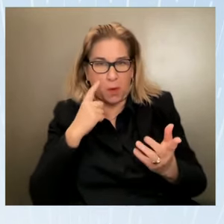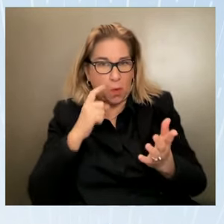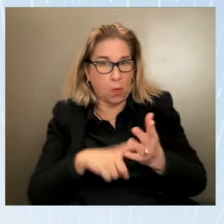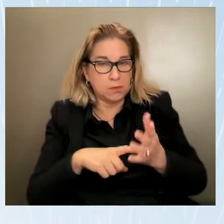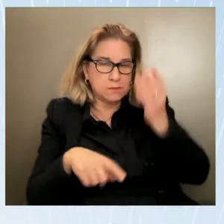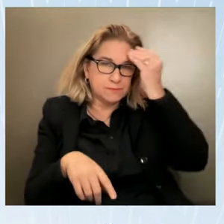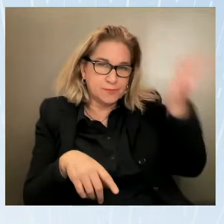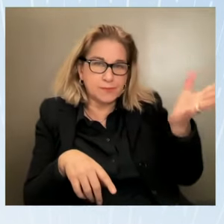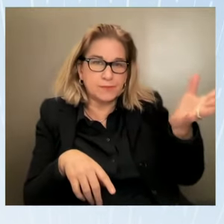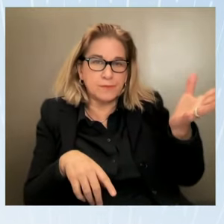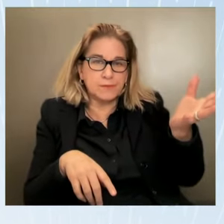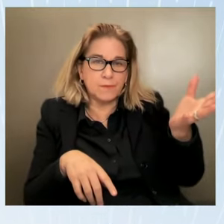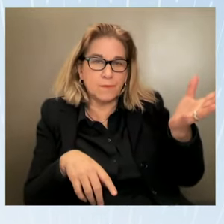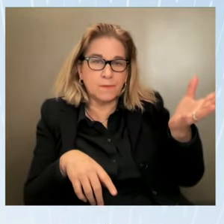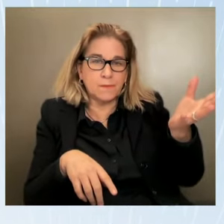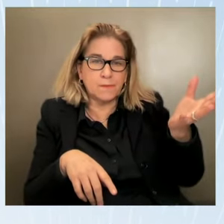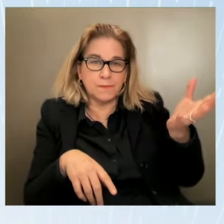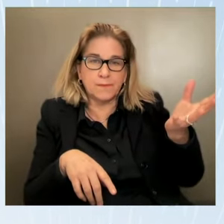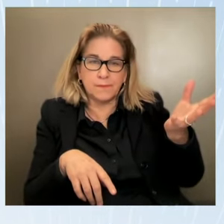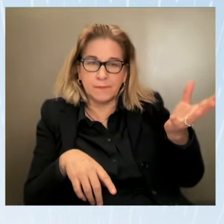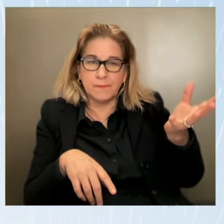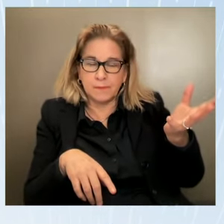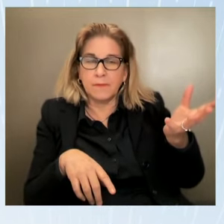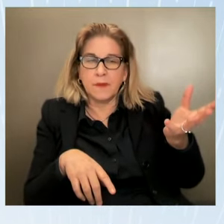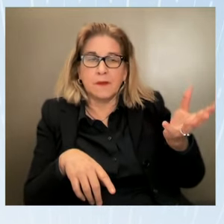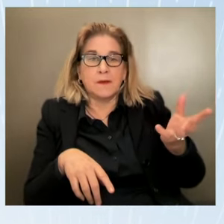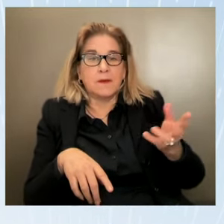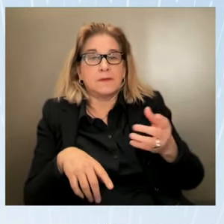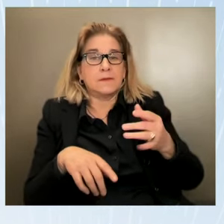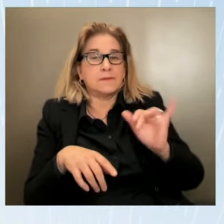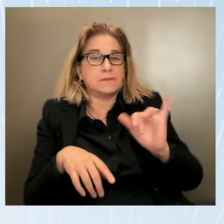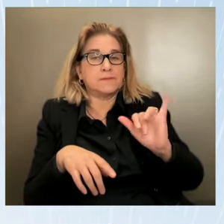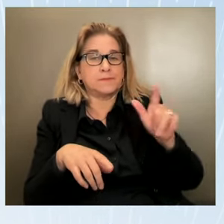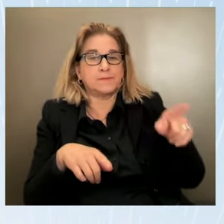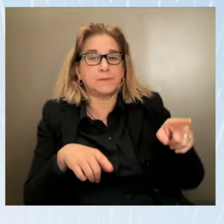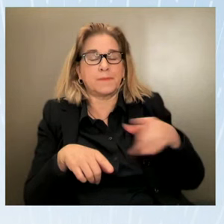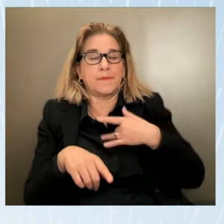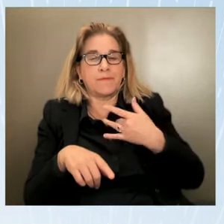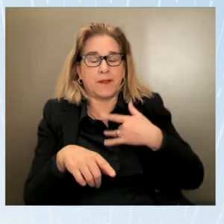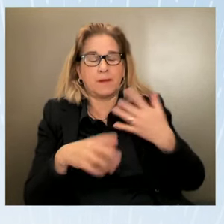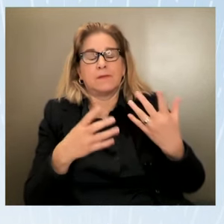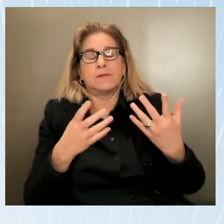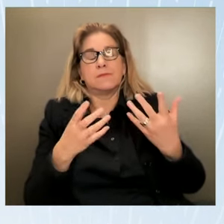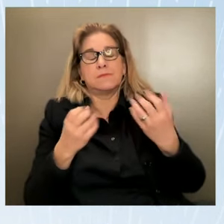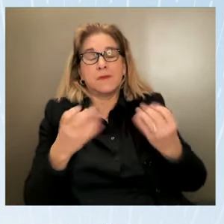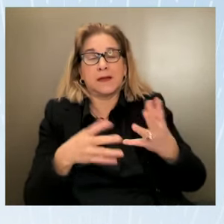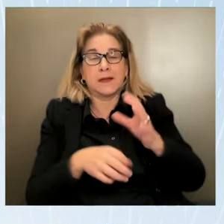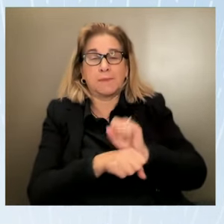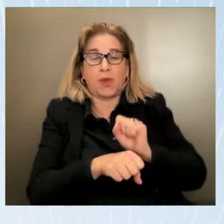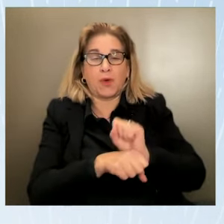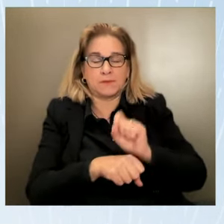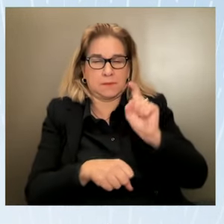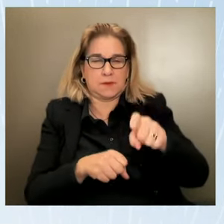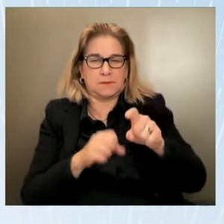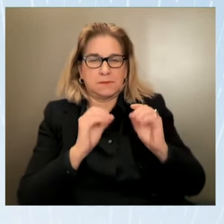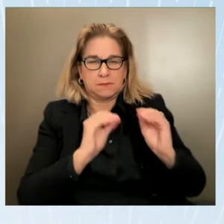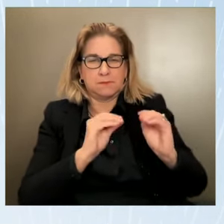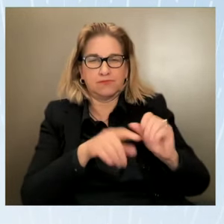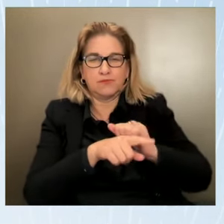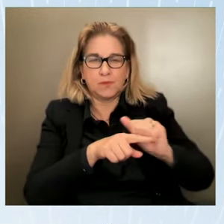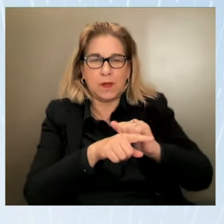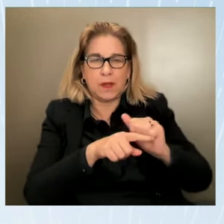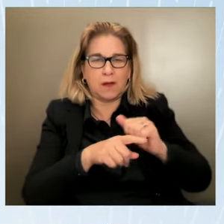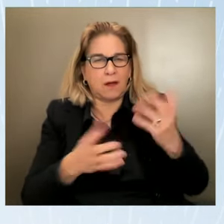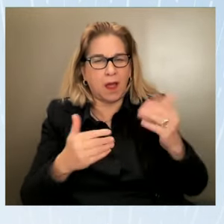transportation-related employees and travelers know what to look for and feel empowered to call in a tip. So with